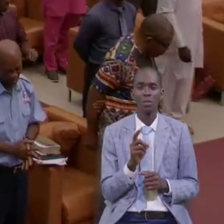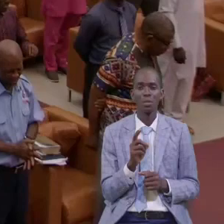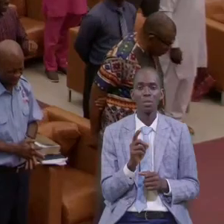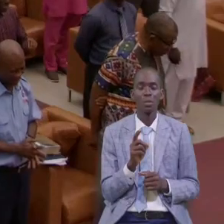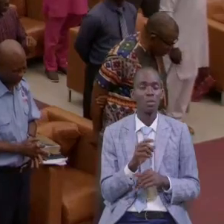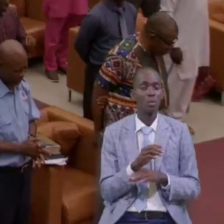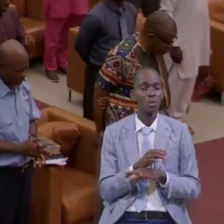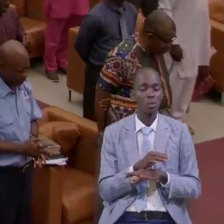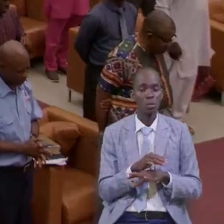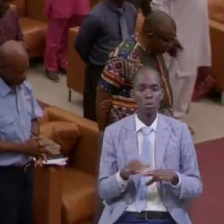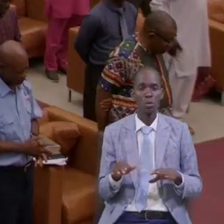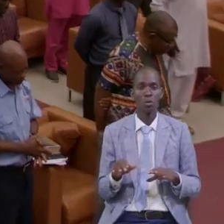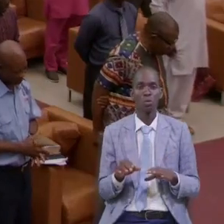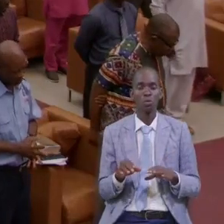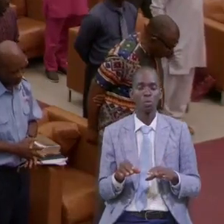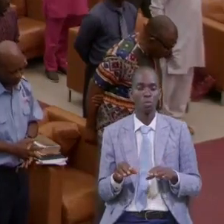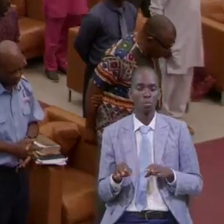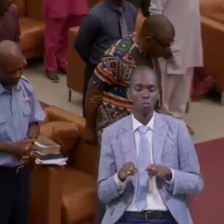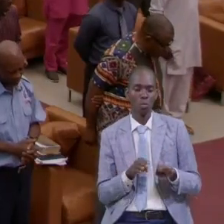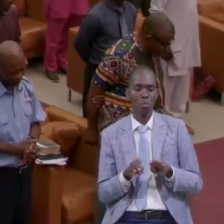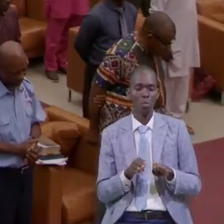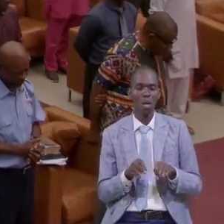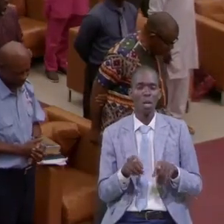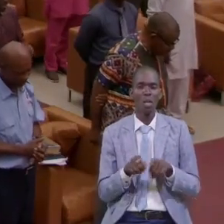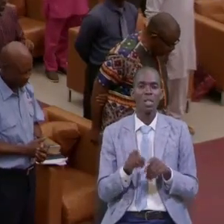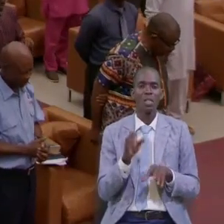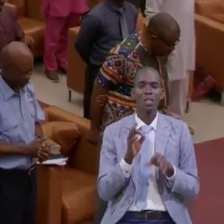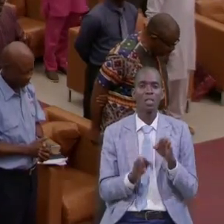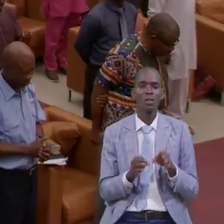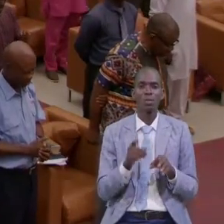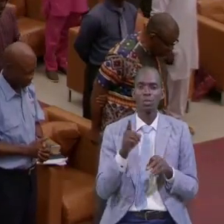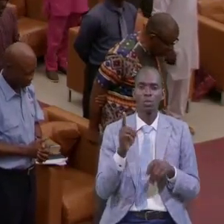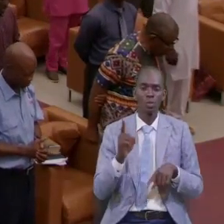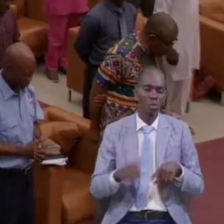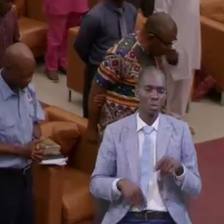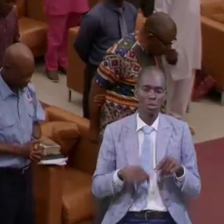Don't act as if you are unteachable,